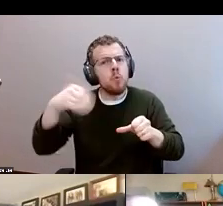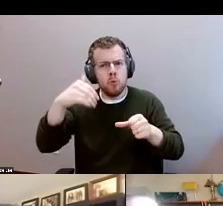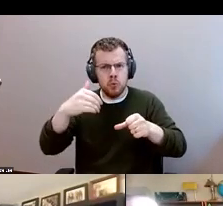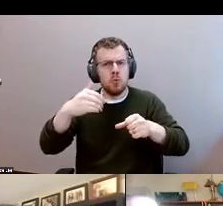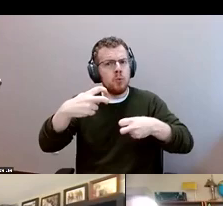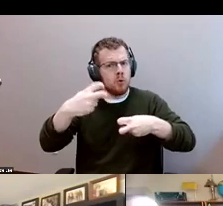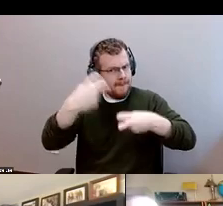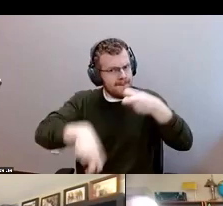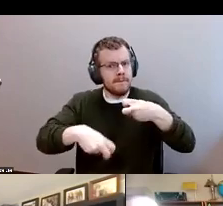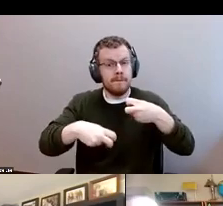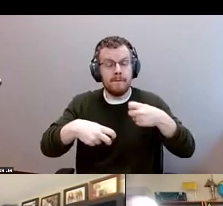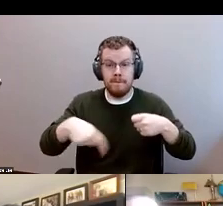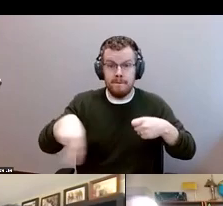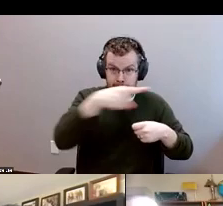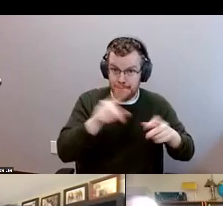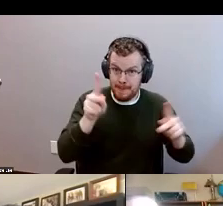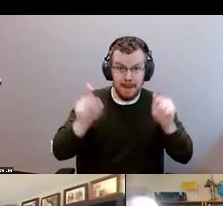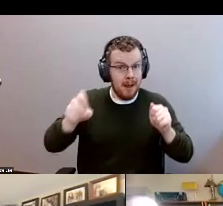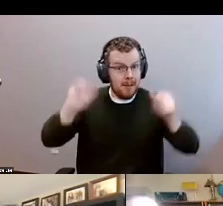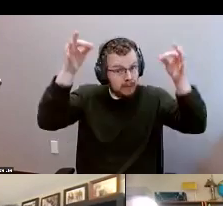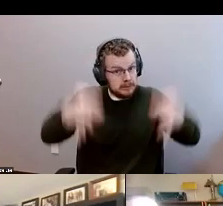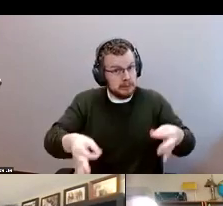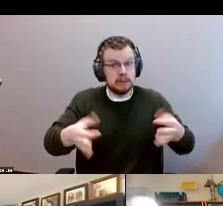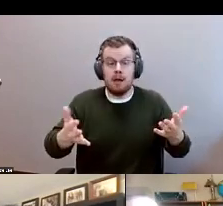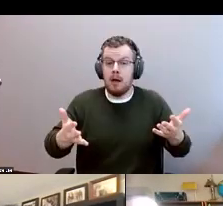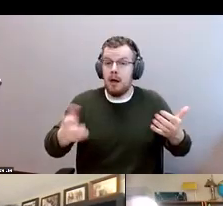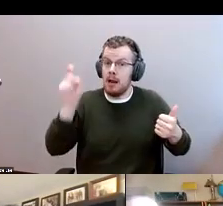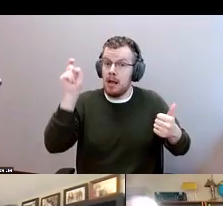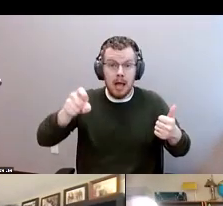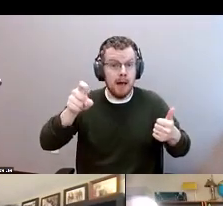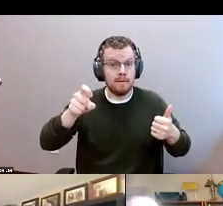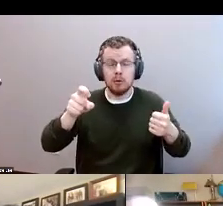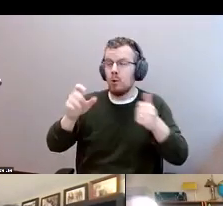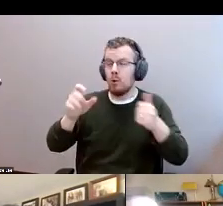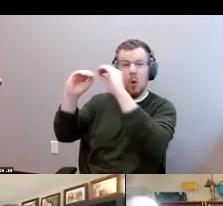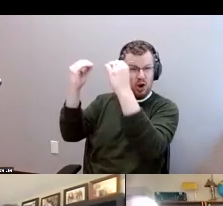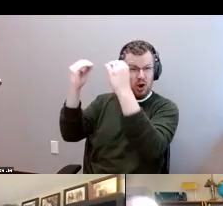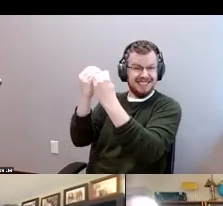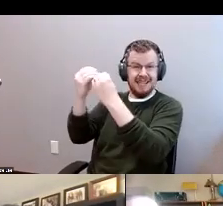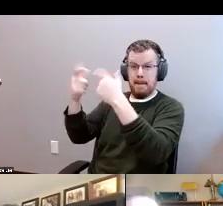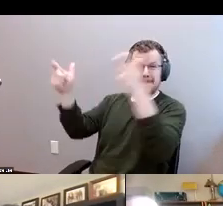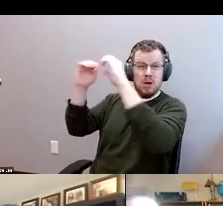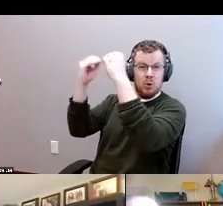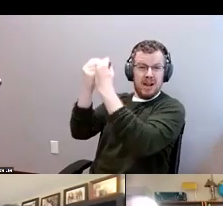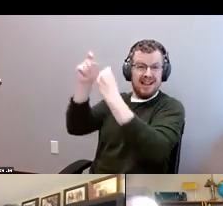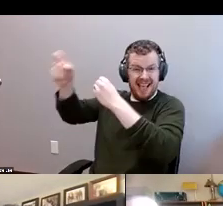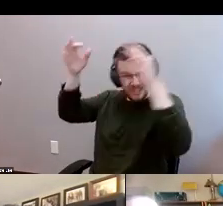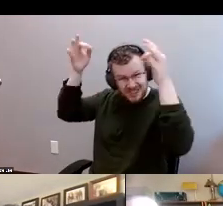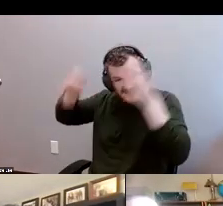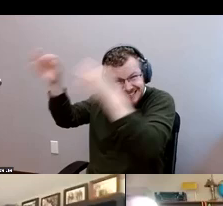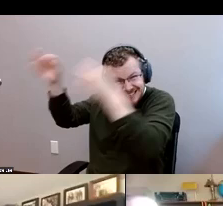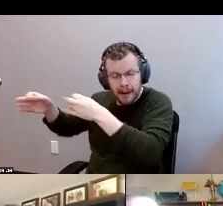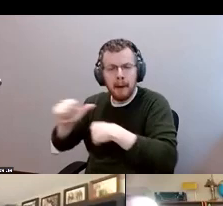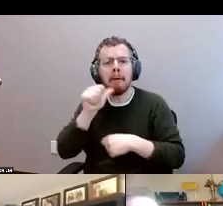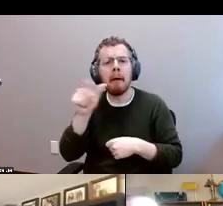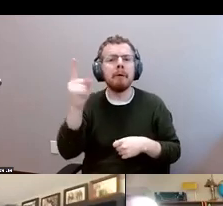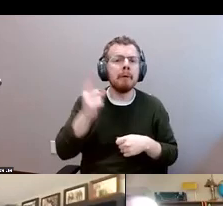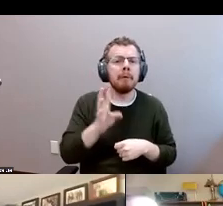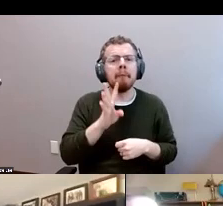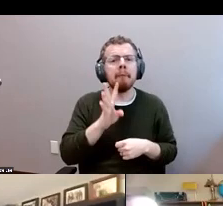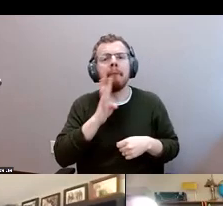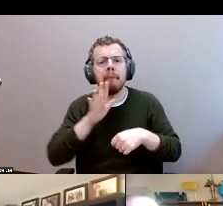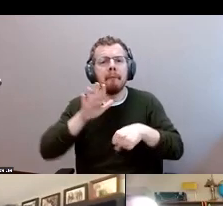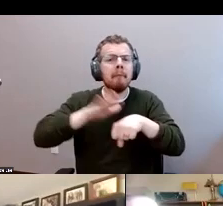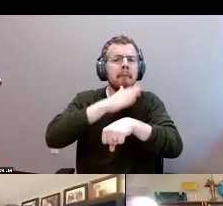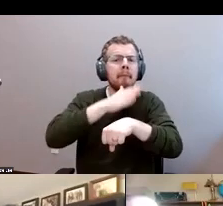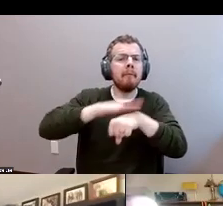personal decisions. There need to be some organizational decision-making, not the fluff that we experience